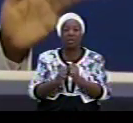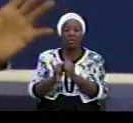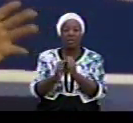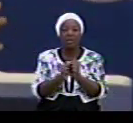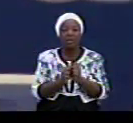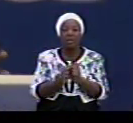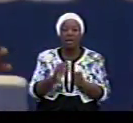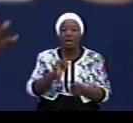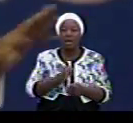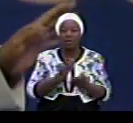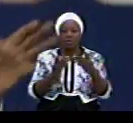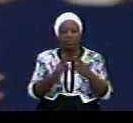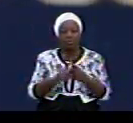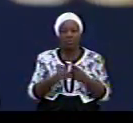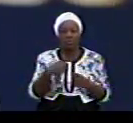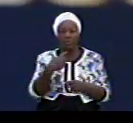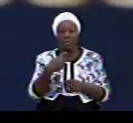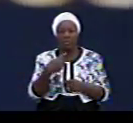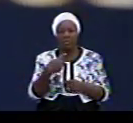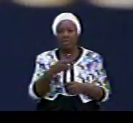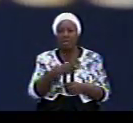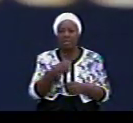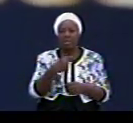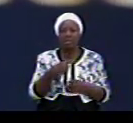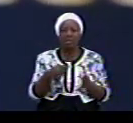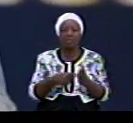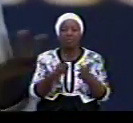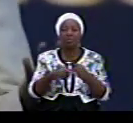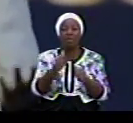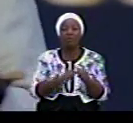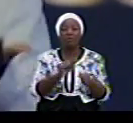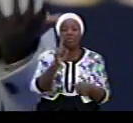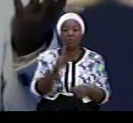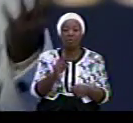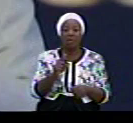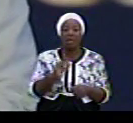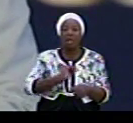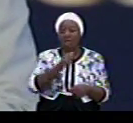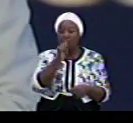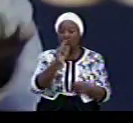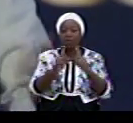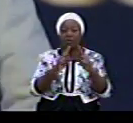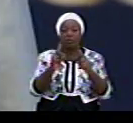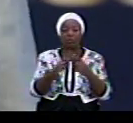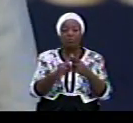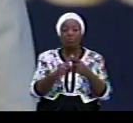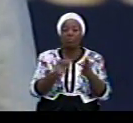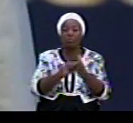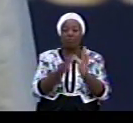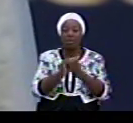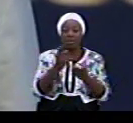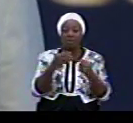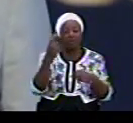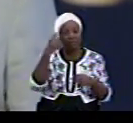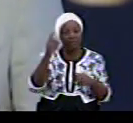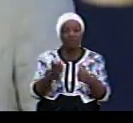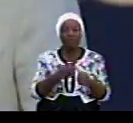to address everyone. I'm addressing those who might be coming for the first time.